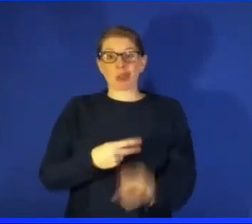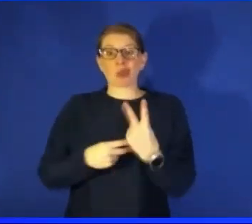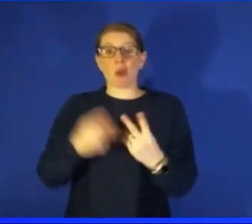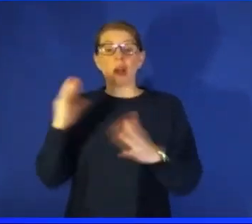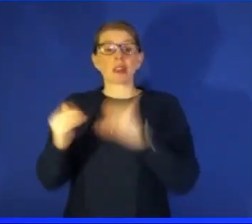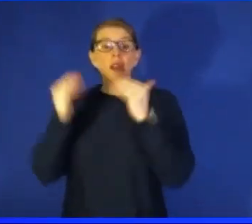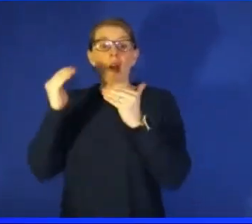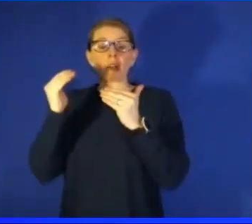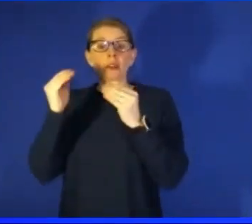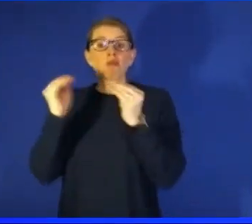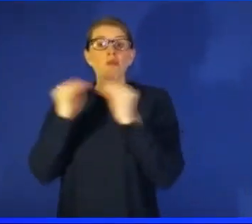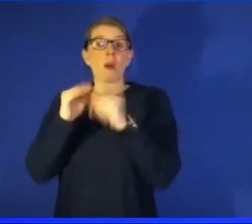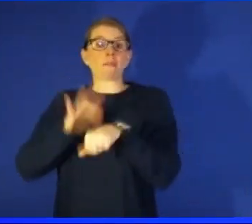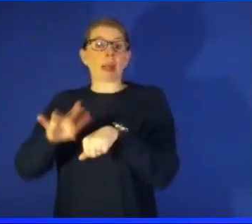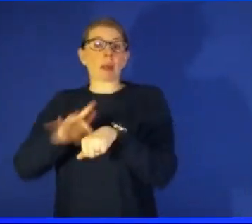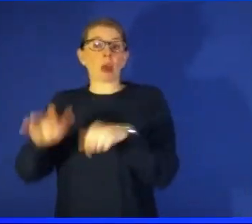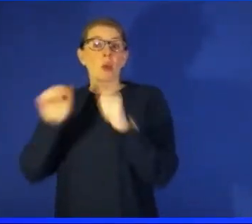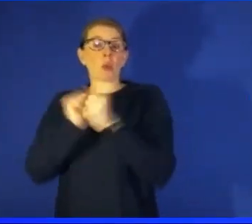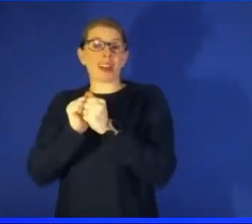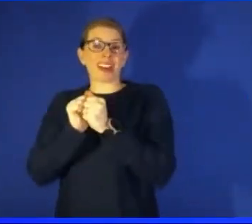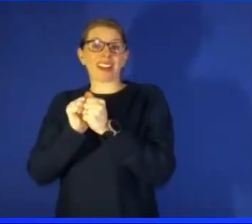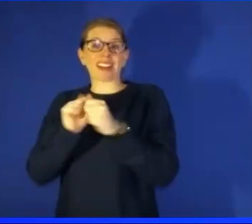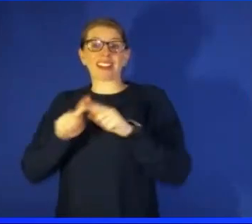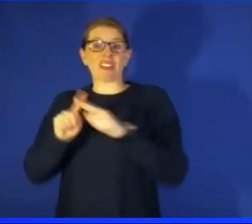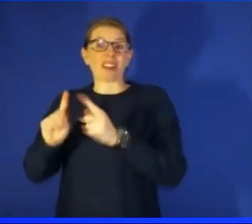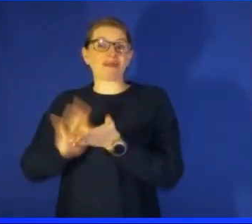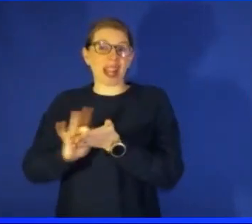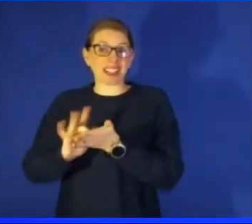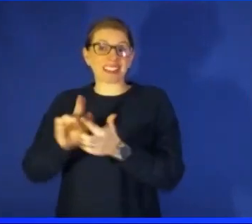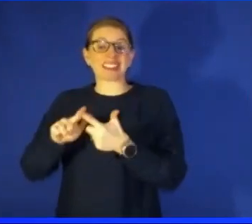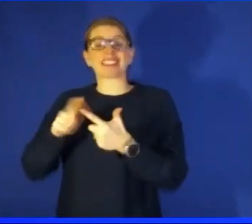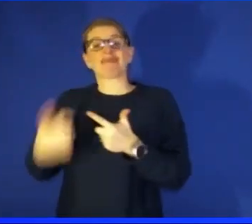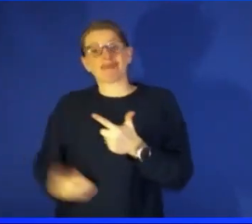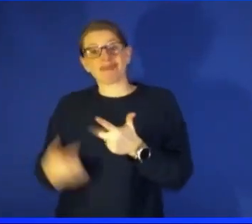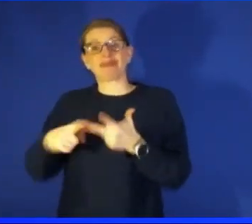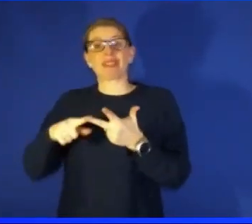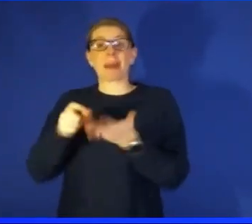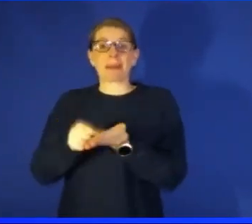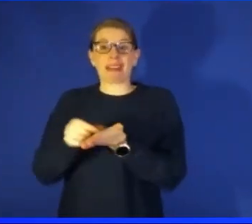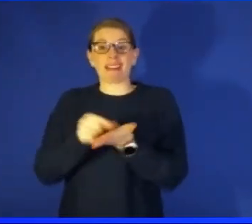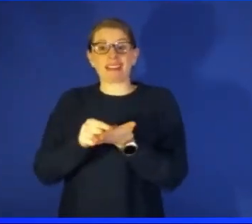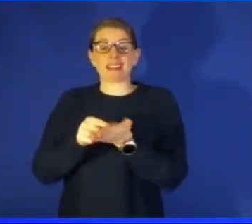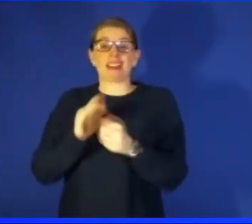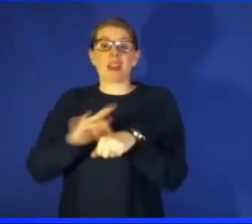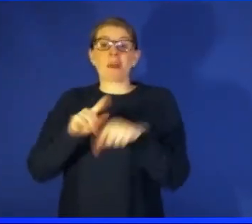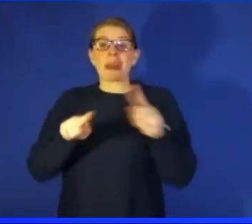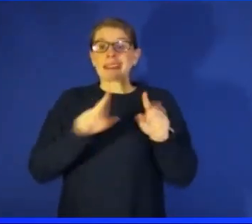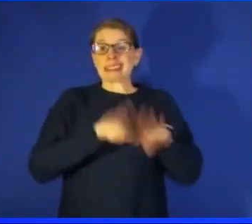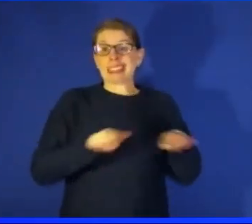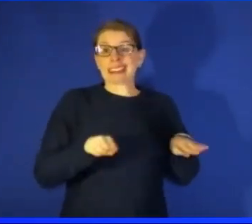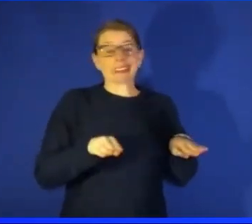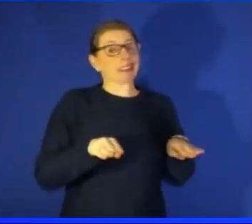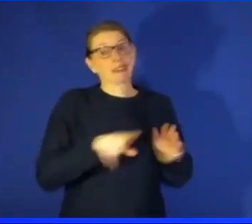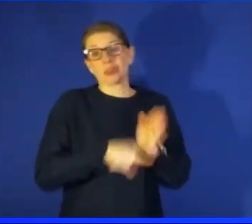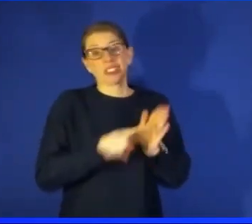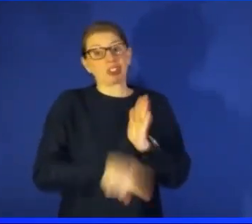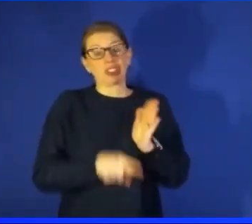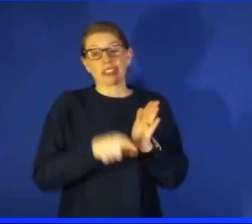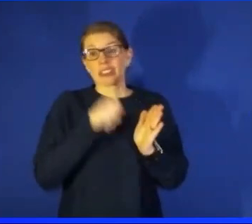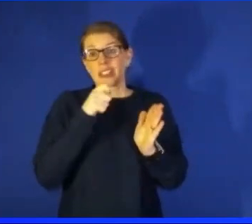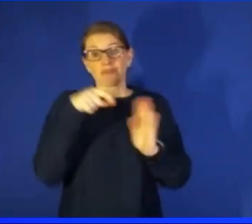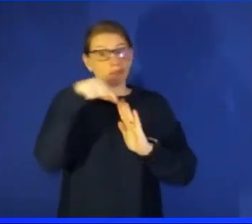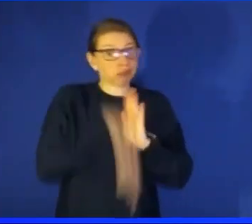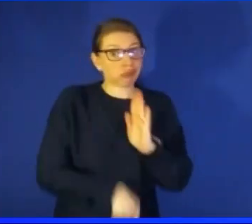more availability with regards to different drugs and different injections and pills that are available. But with kids, there's really not that research out there for